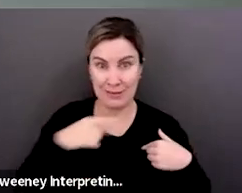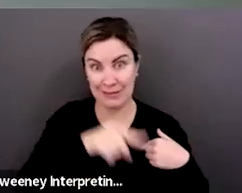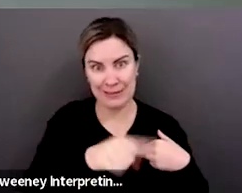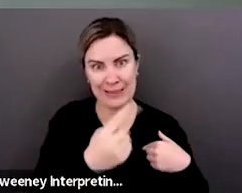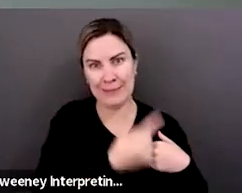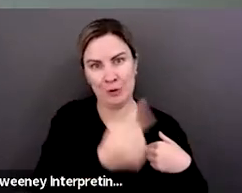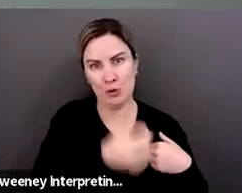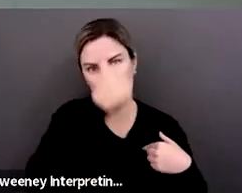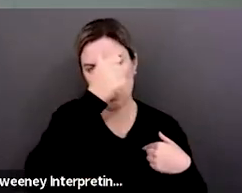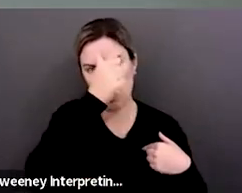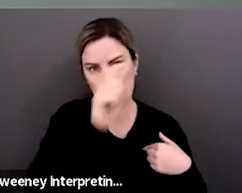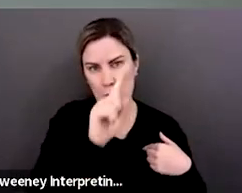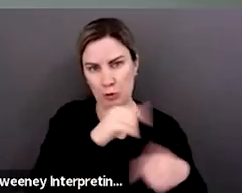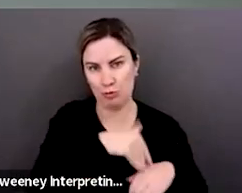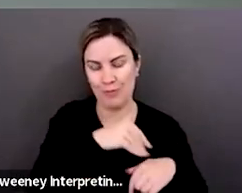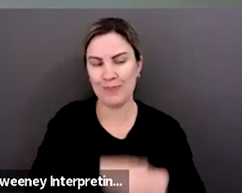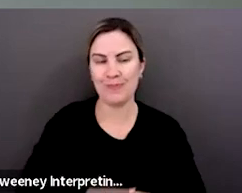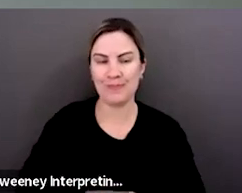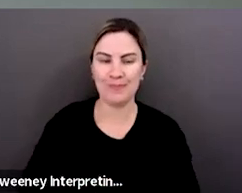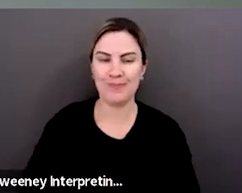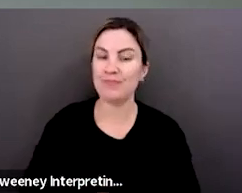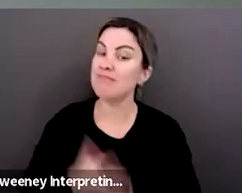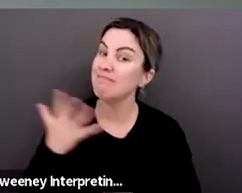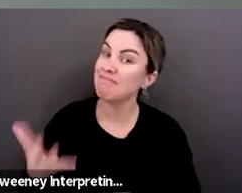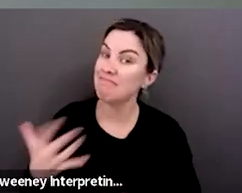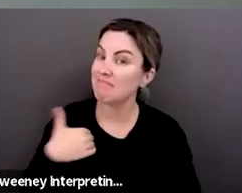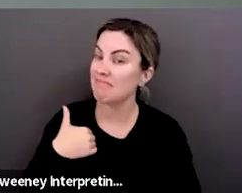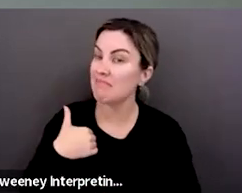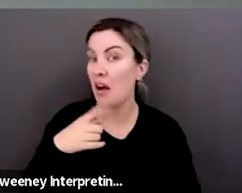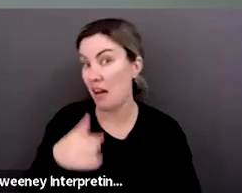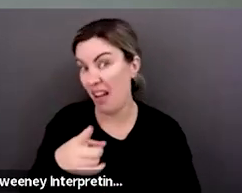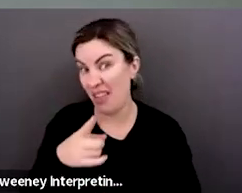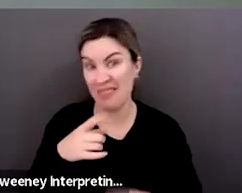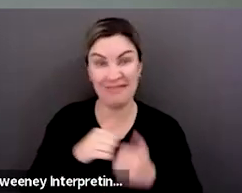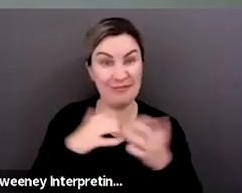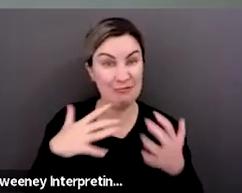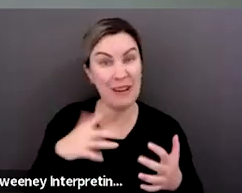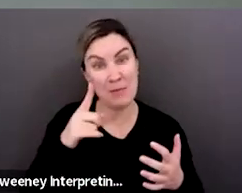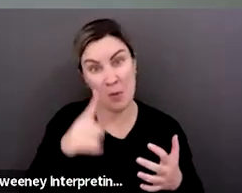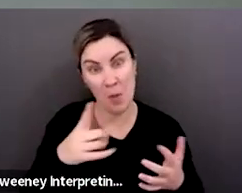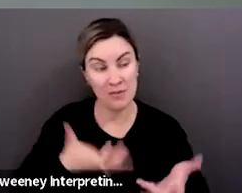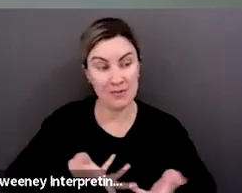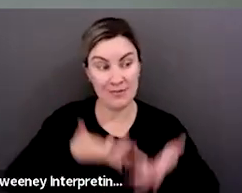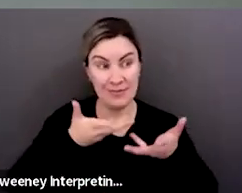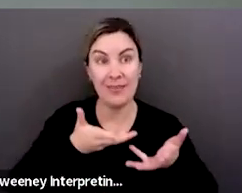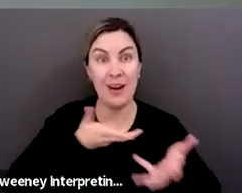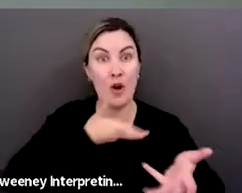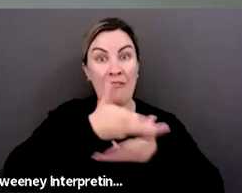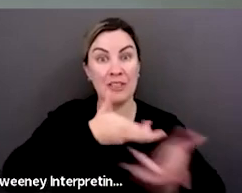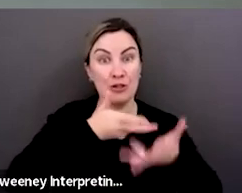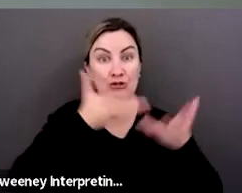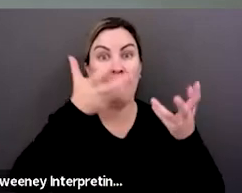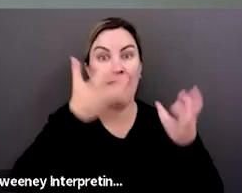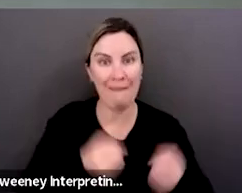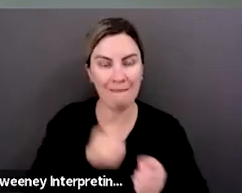would disagree in one sense around bringing these conversations to life in the community, give rise for